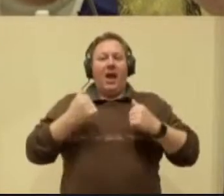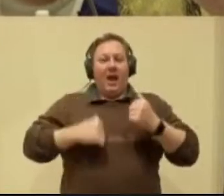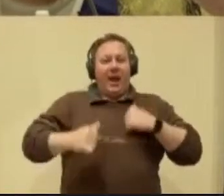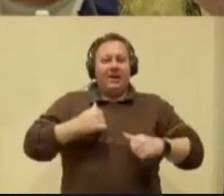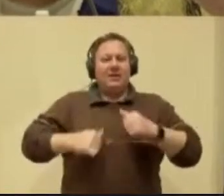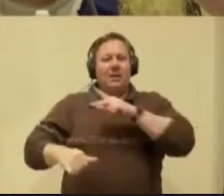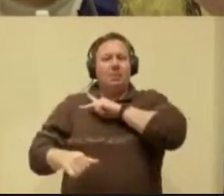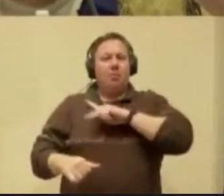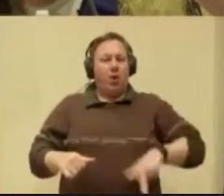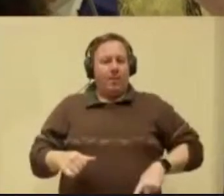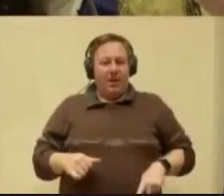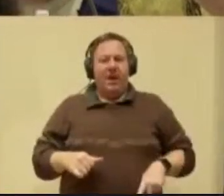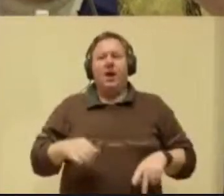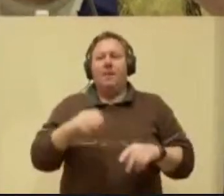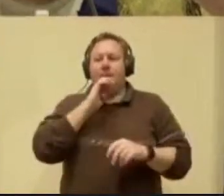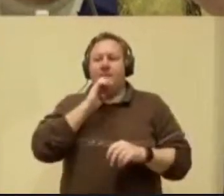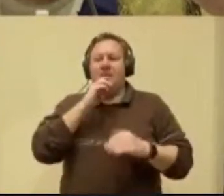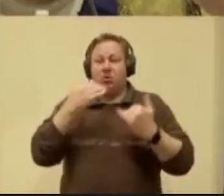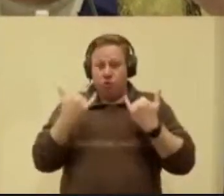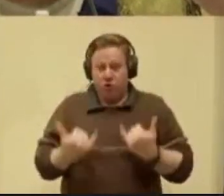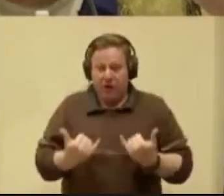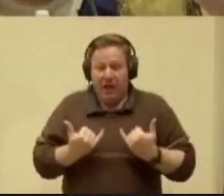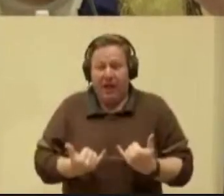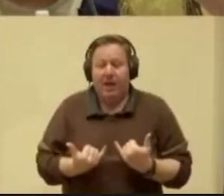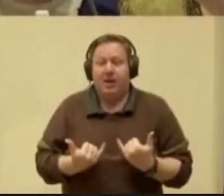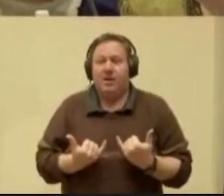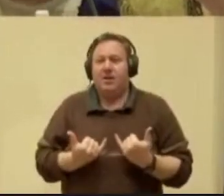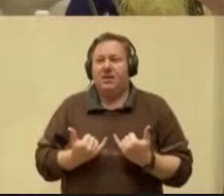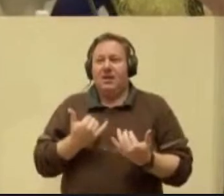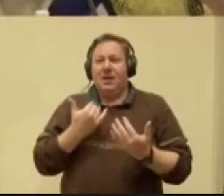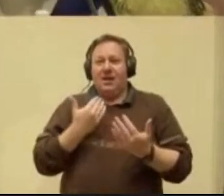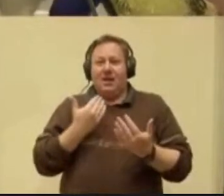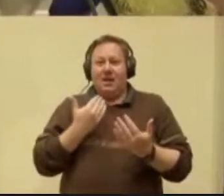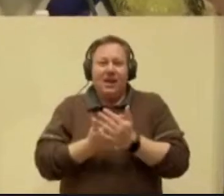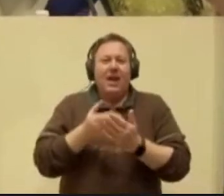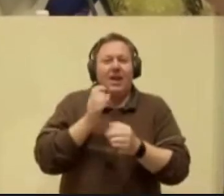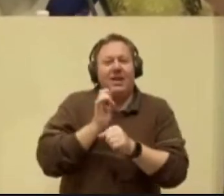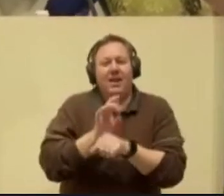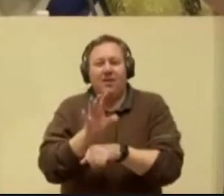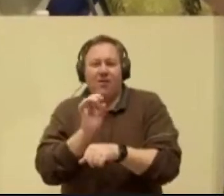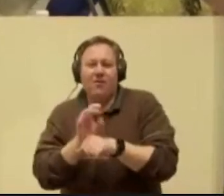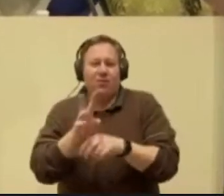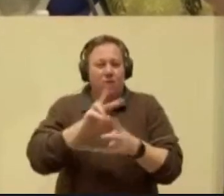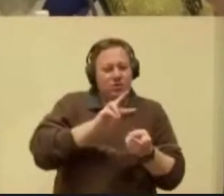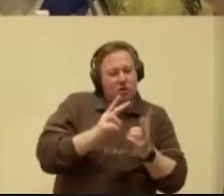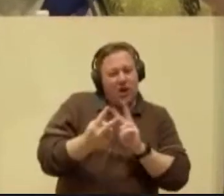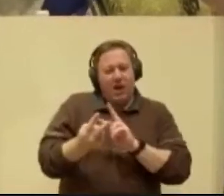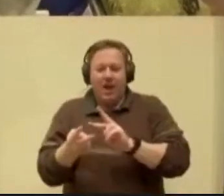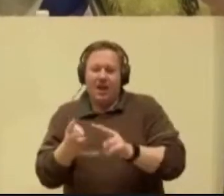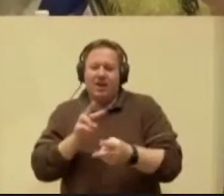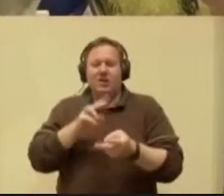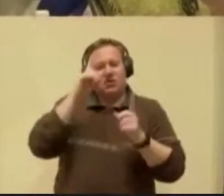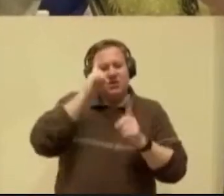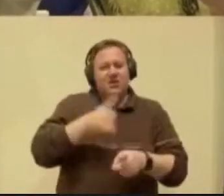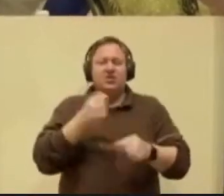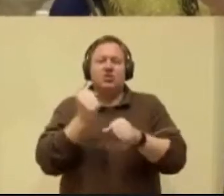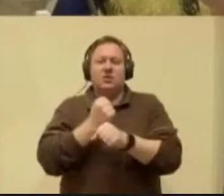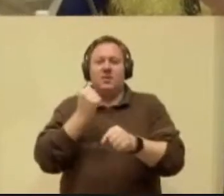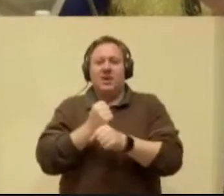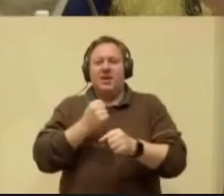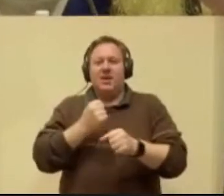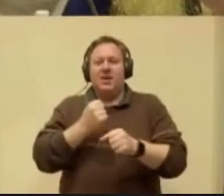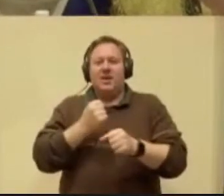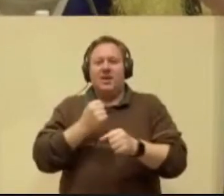that today she can make some influence yes so we are going to take